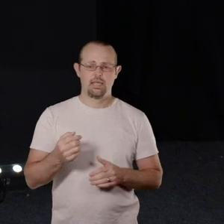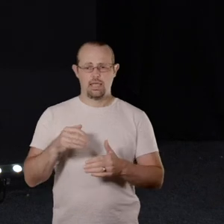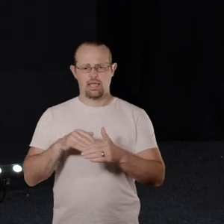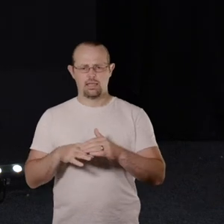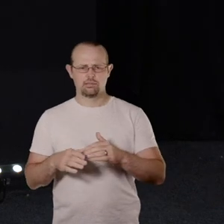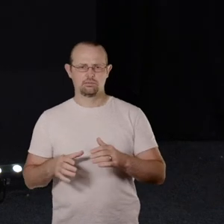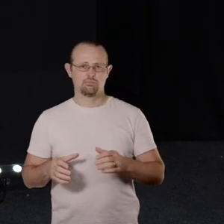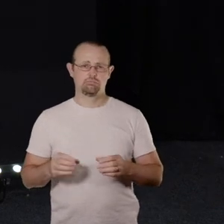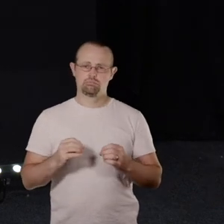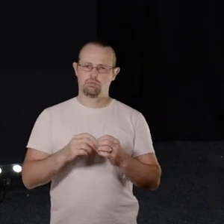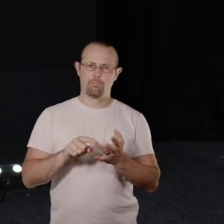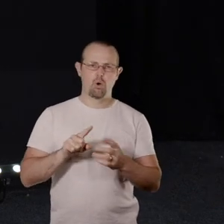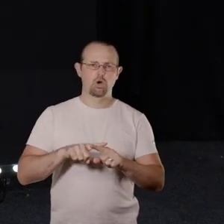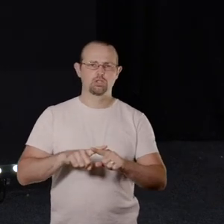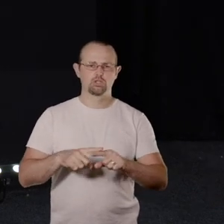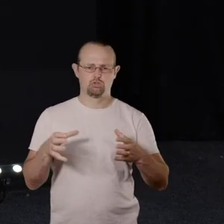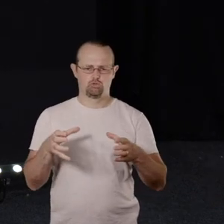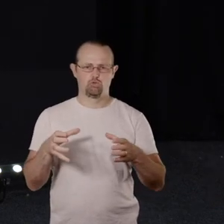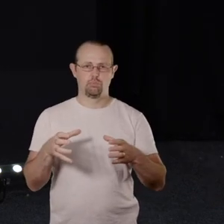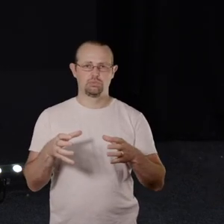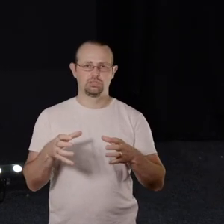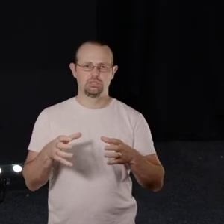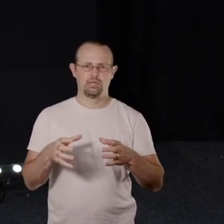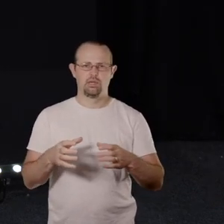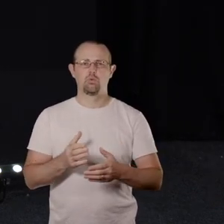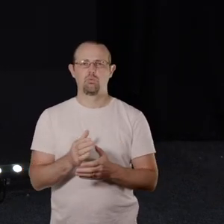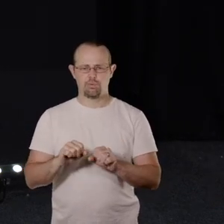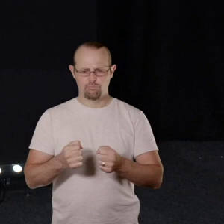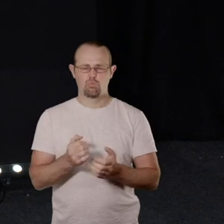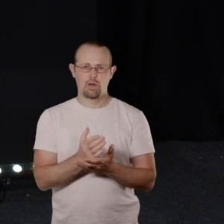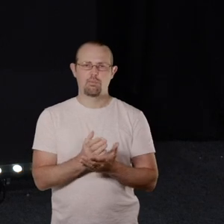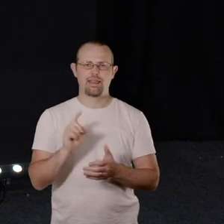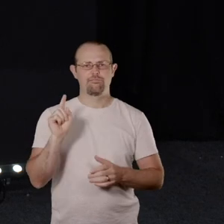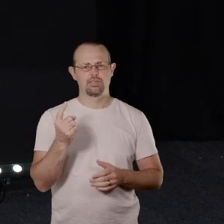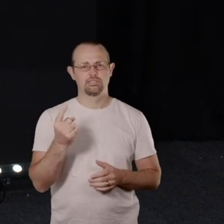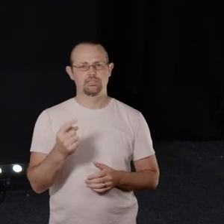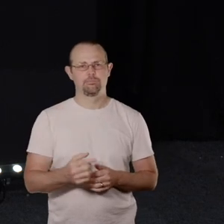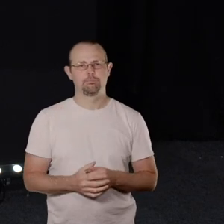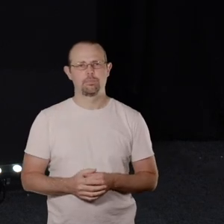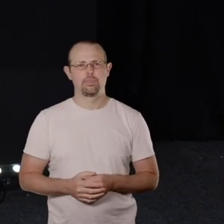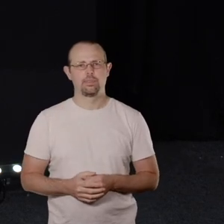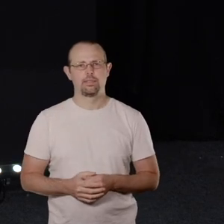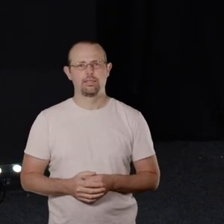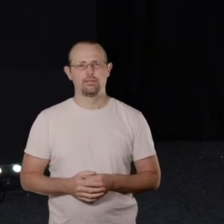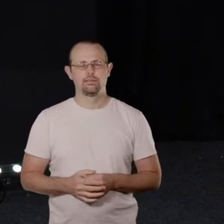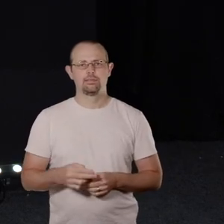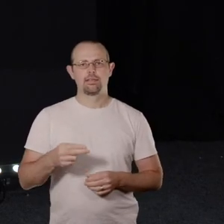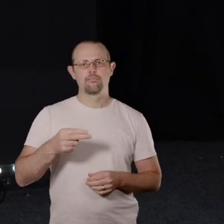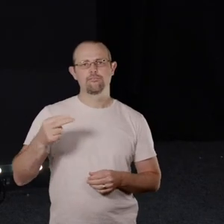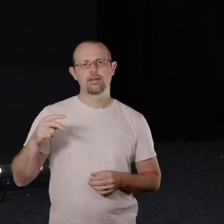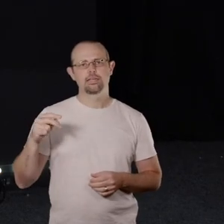bread and to see God move. Where the verse there in verse 7 of